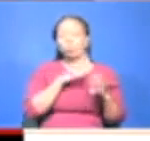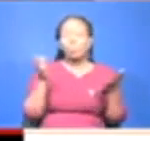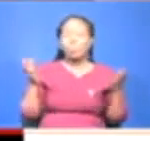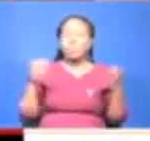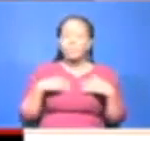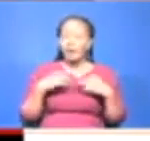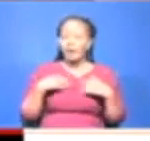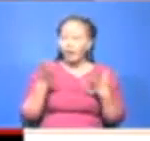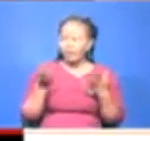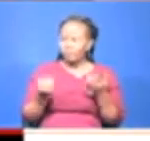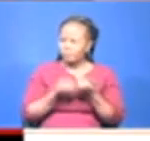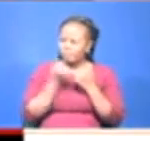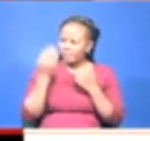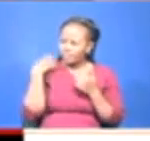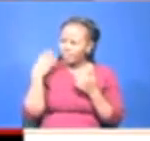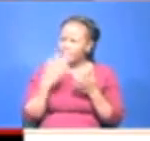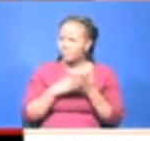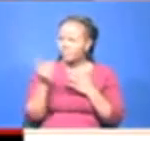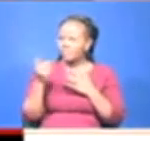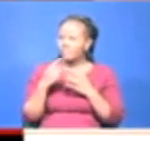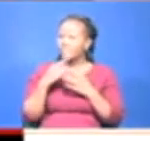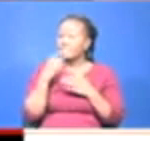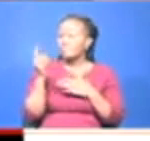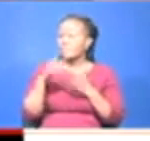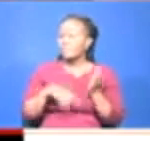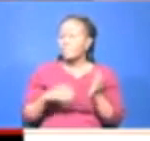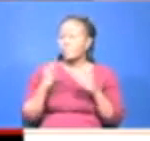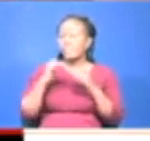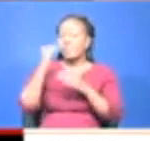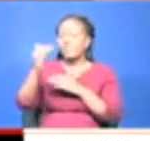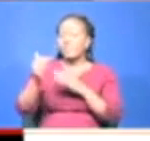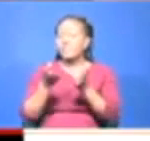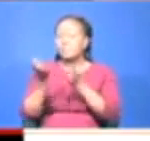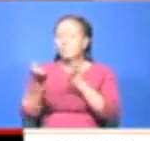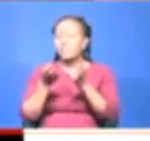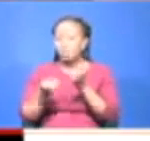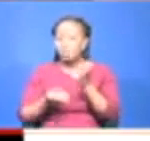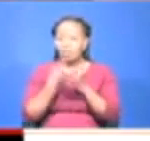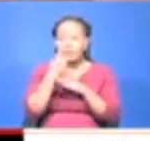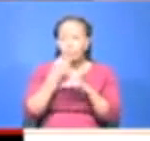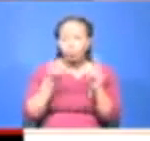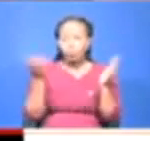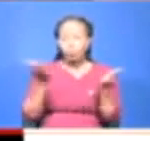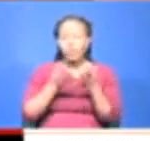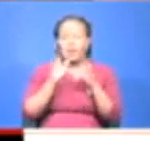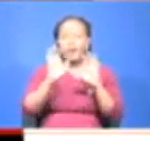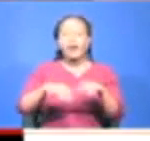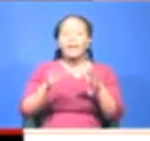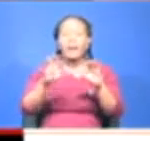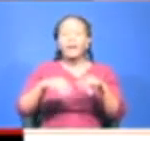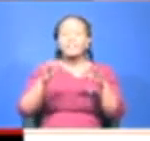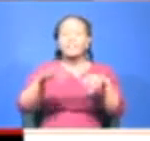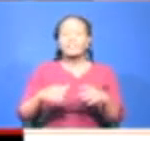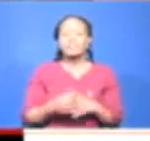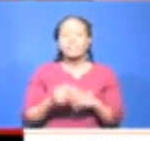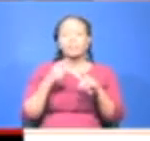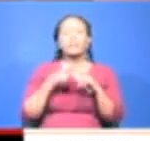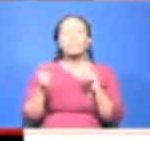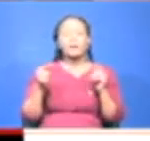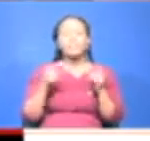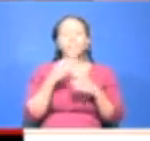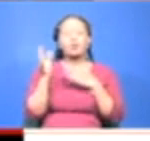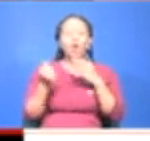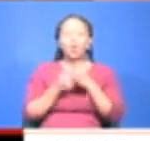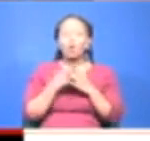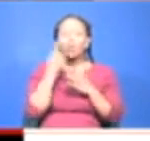young farmers are saying, the next billionaire is going to come from agriculture. Mm-hmm. So to find these kind of role models coming out of studying agriculture degrees